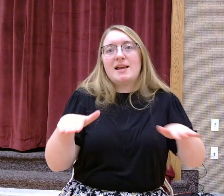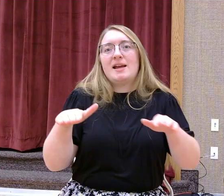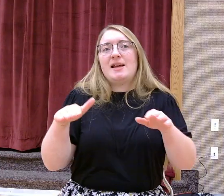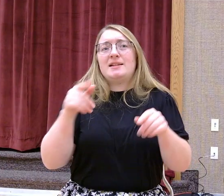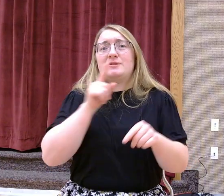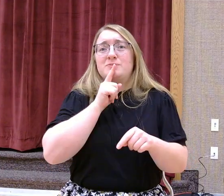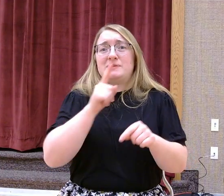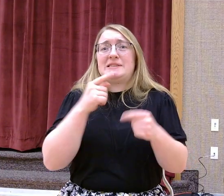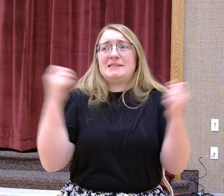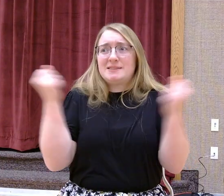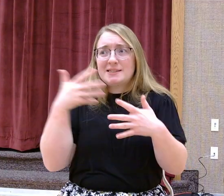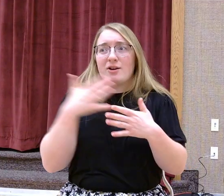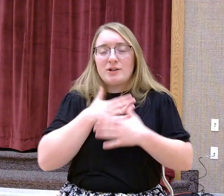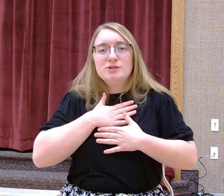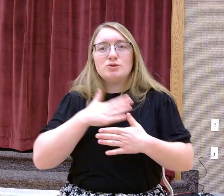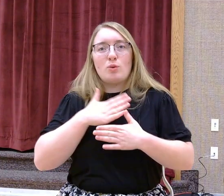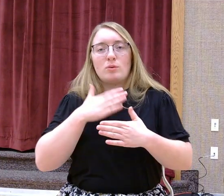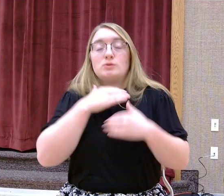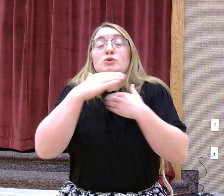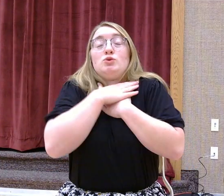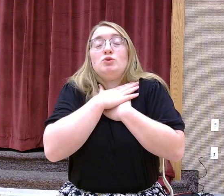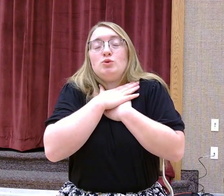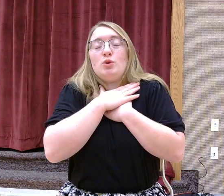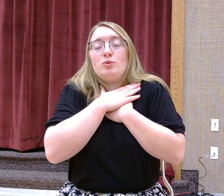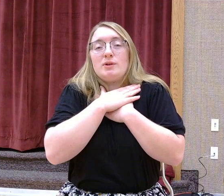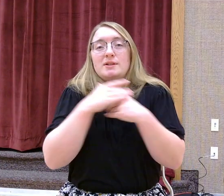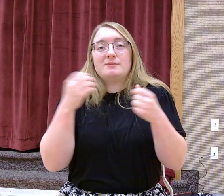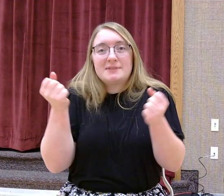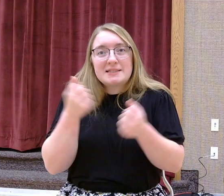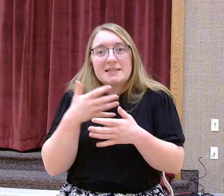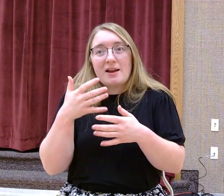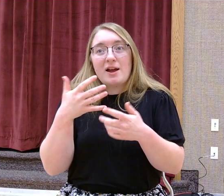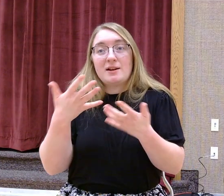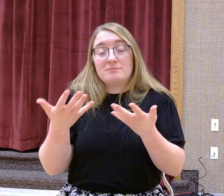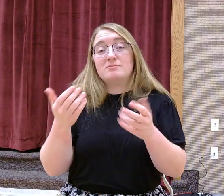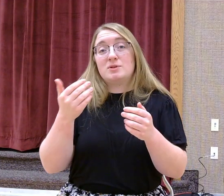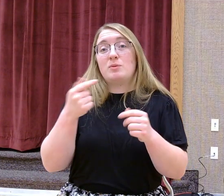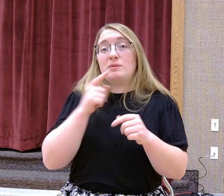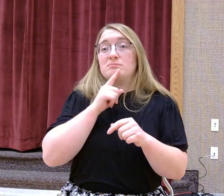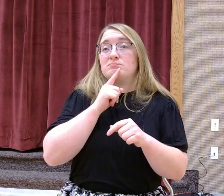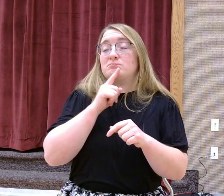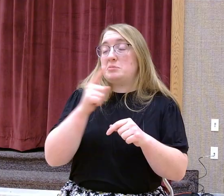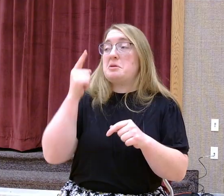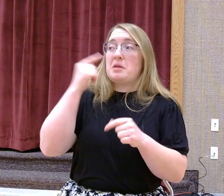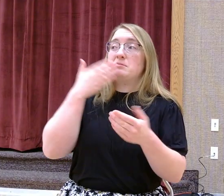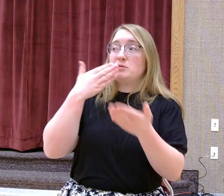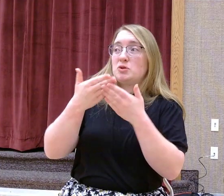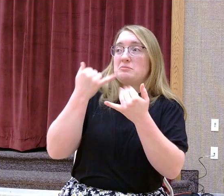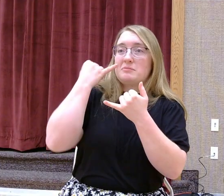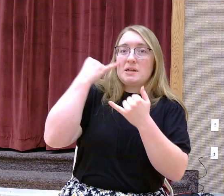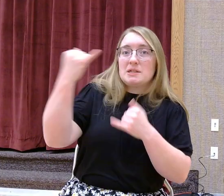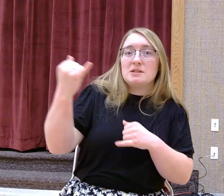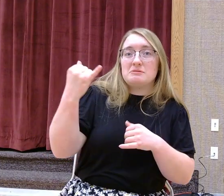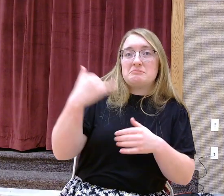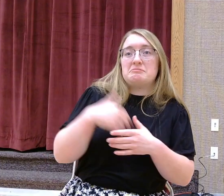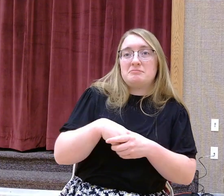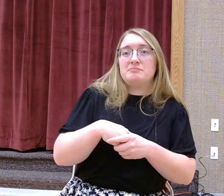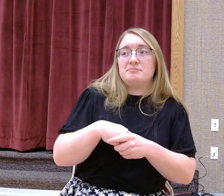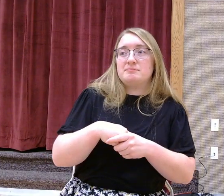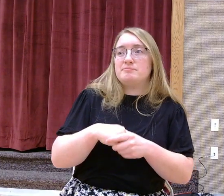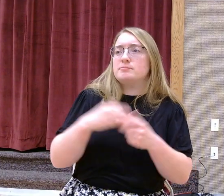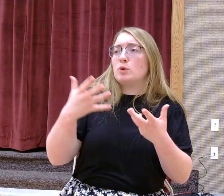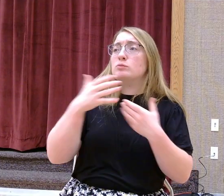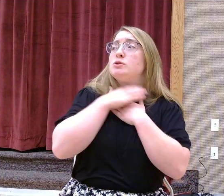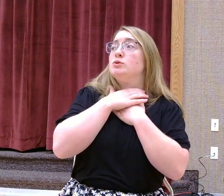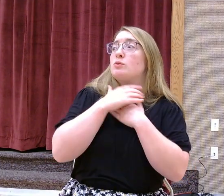young children. Cool. So, I've never heard that. I would be without it. Yeah. Okay. Very good. Very good. Okay. Choking.